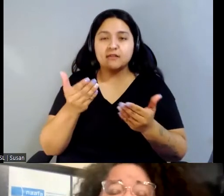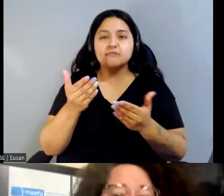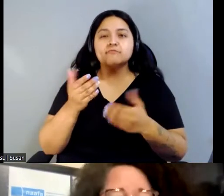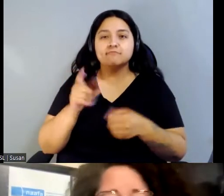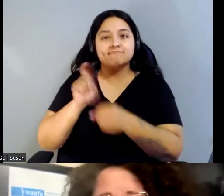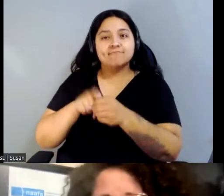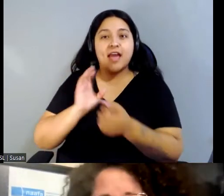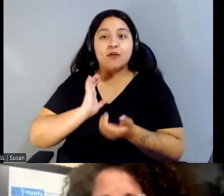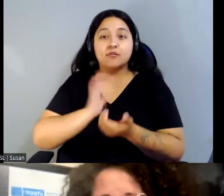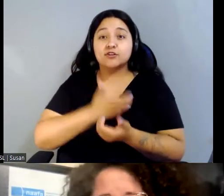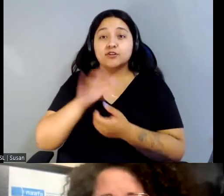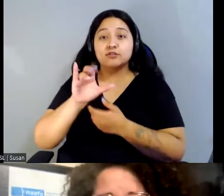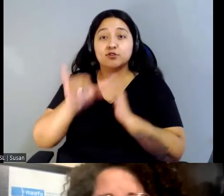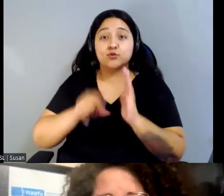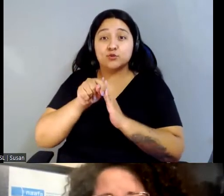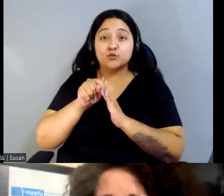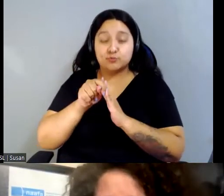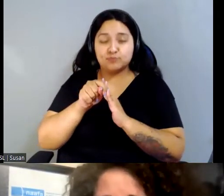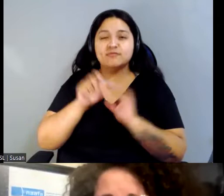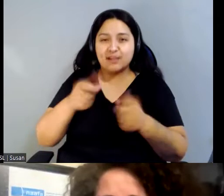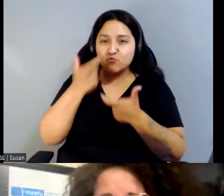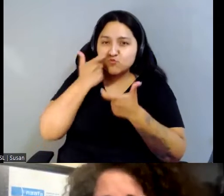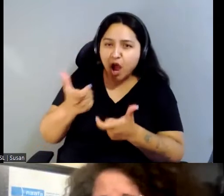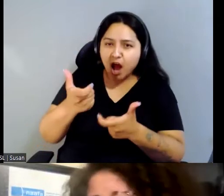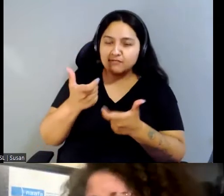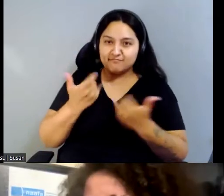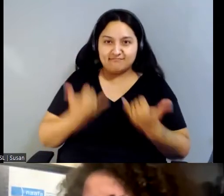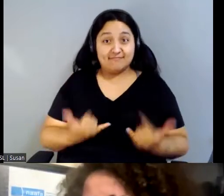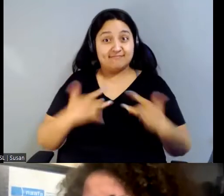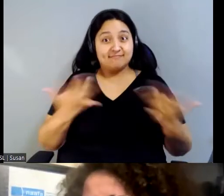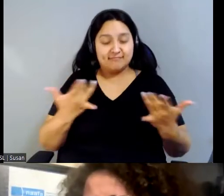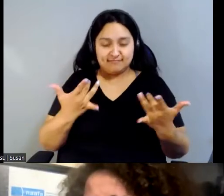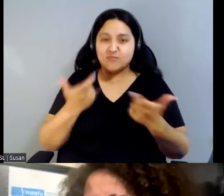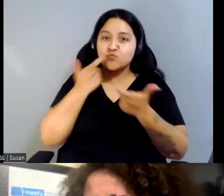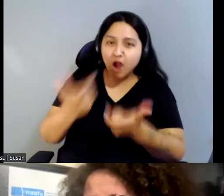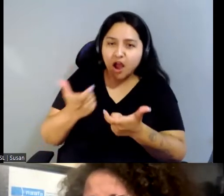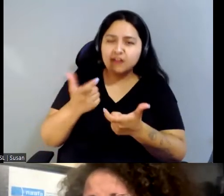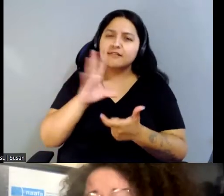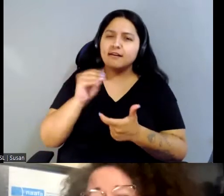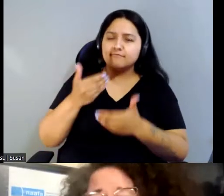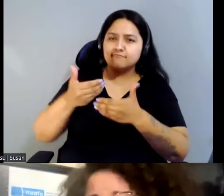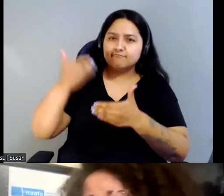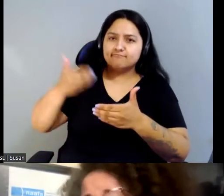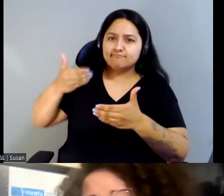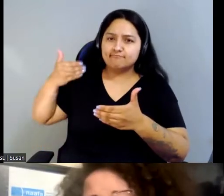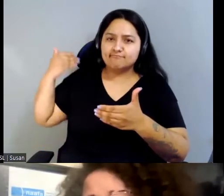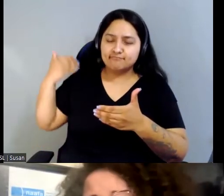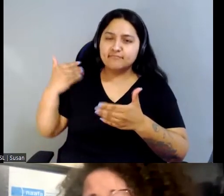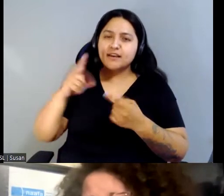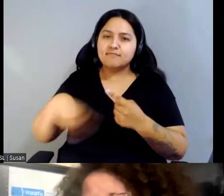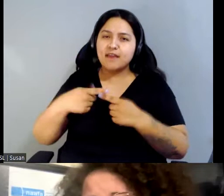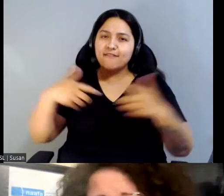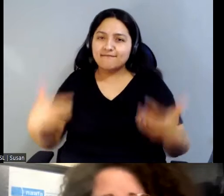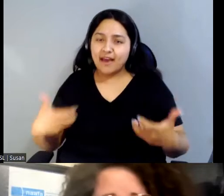later and episodes of our webinar series, including the Ahead of the Curve episodes about fat fashion. And on YouTube, we are